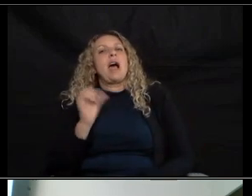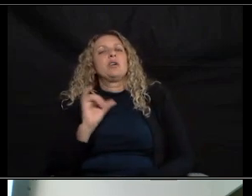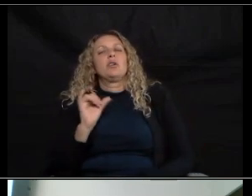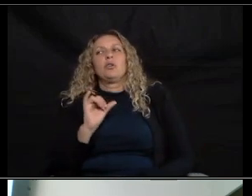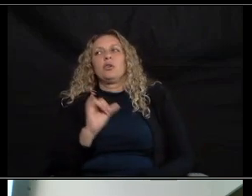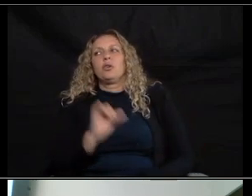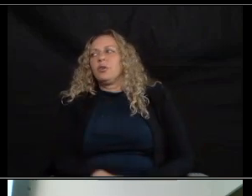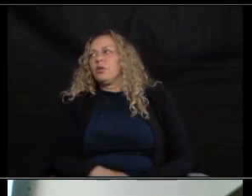I'm not convinced.